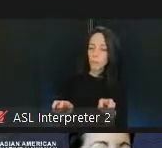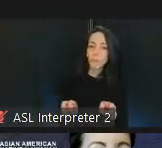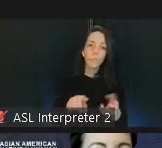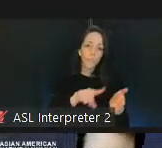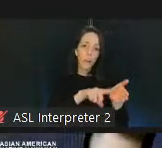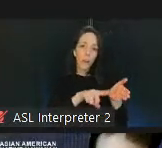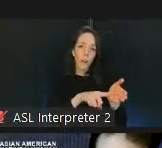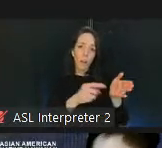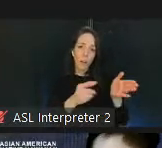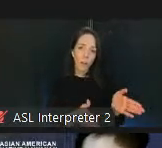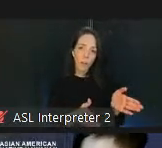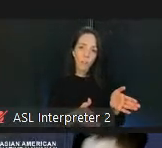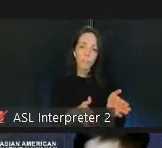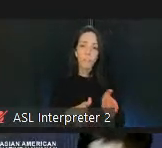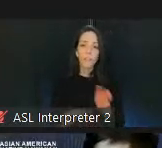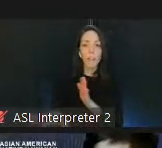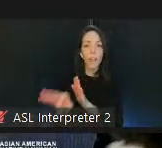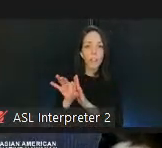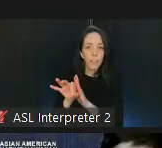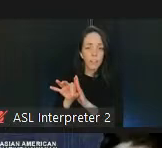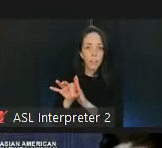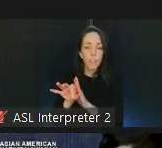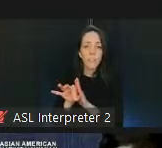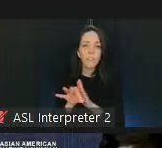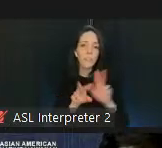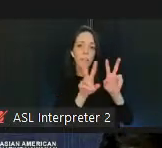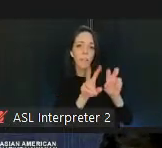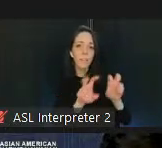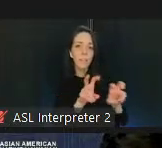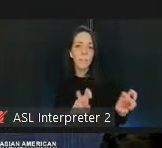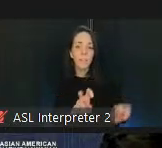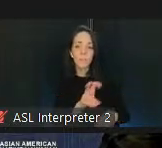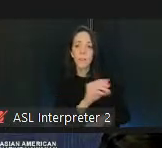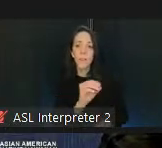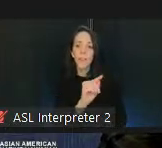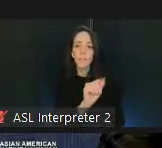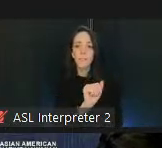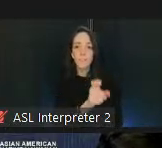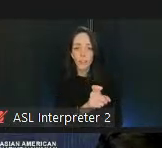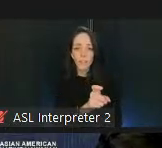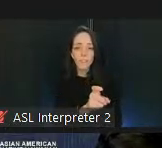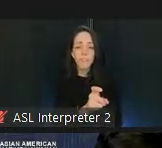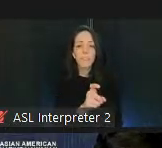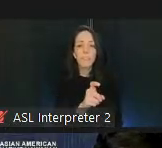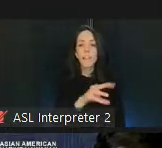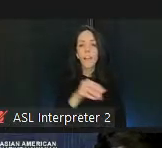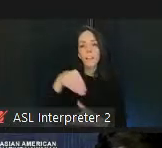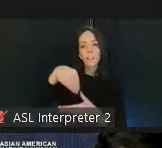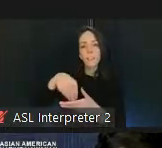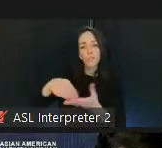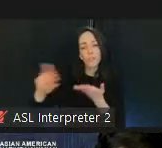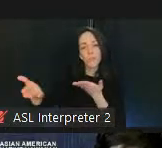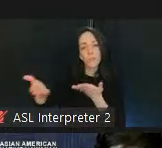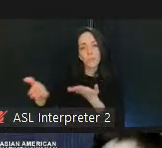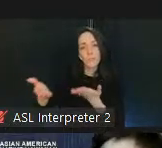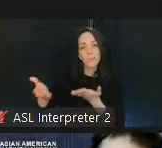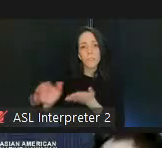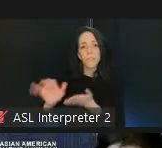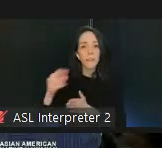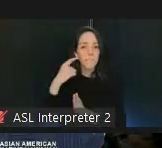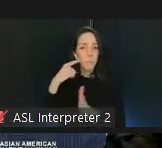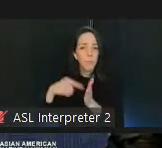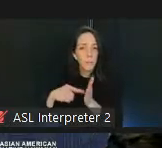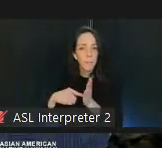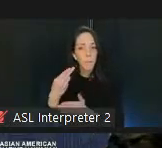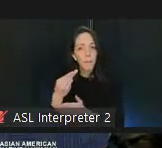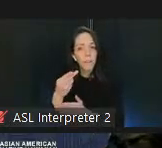auditor, elections, assessment and taxation, and internal services such as